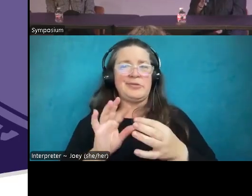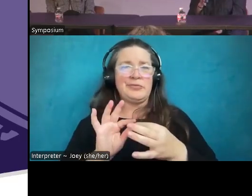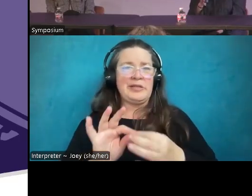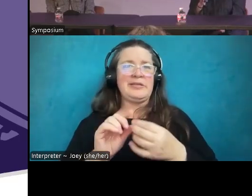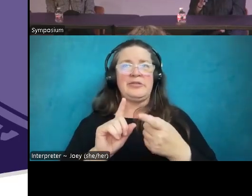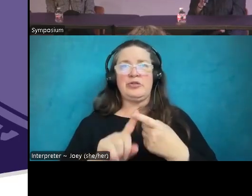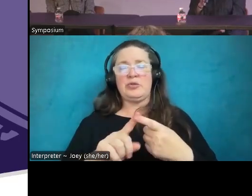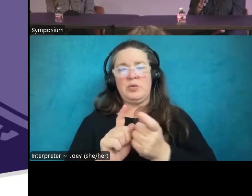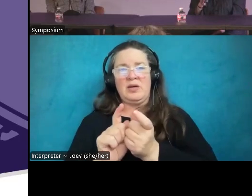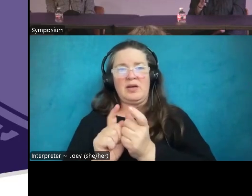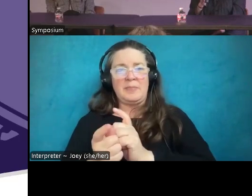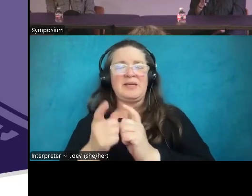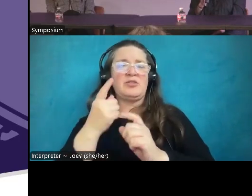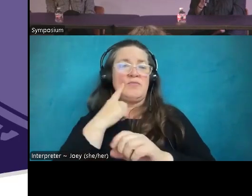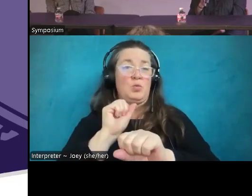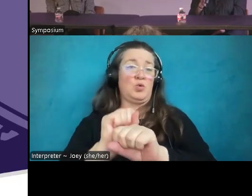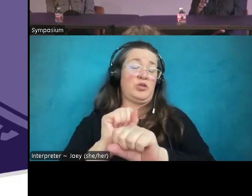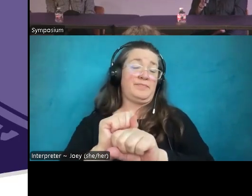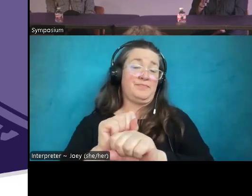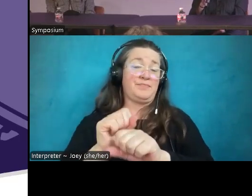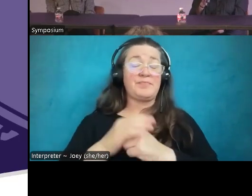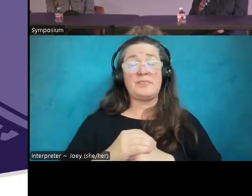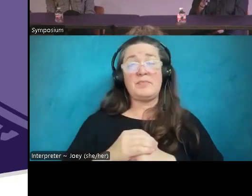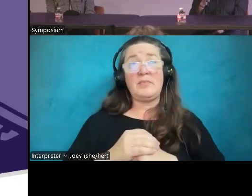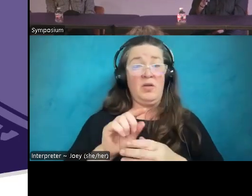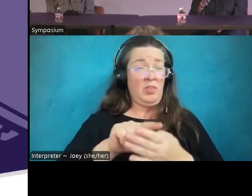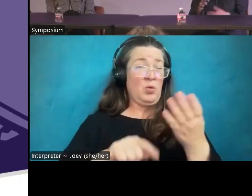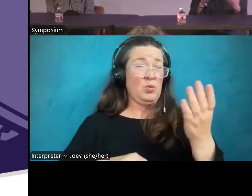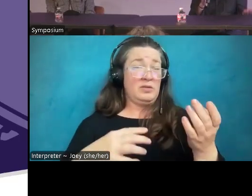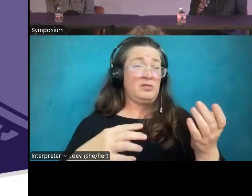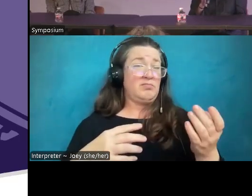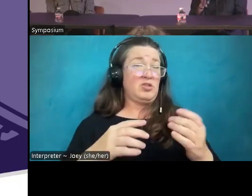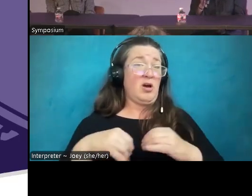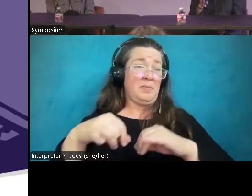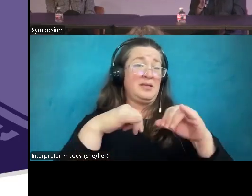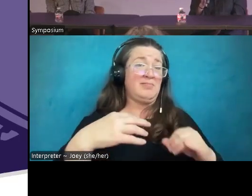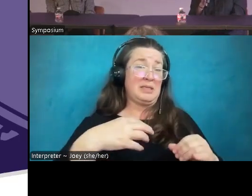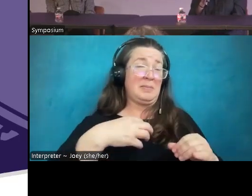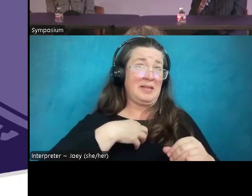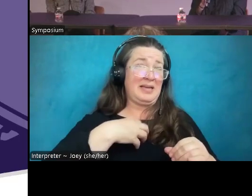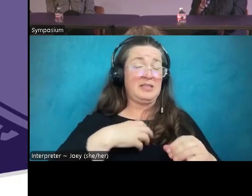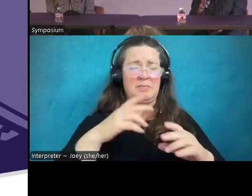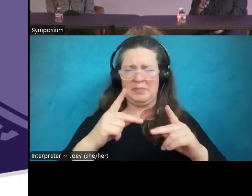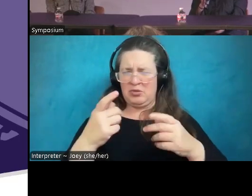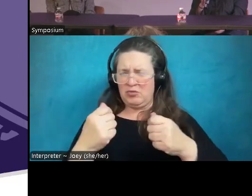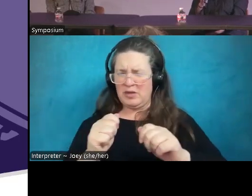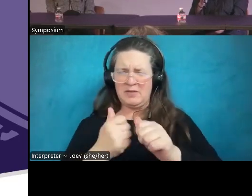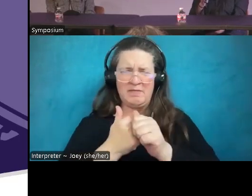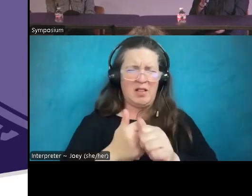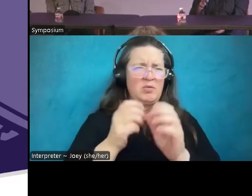So those are pretty common complaints, people having trouble keeping track of what's being said in meetings. What are my action